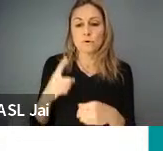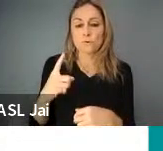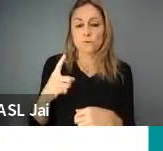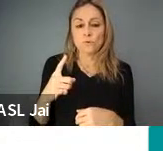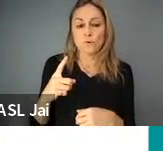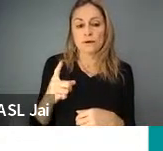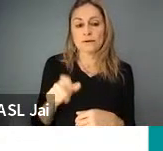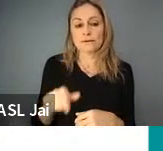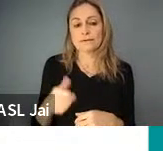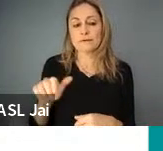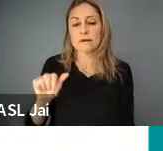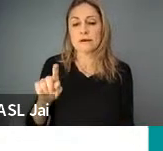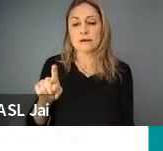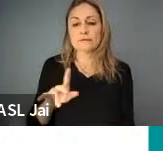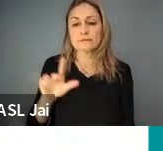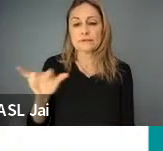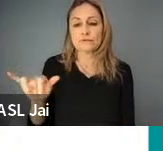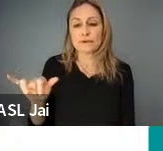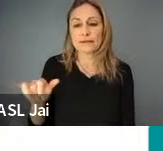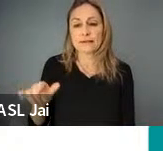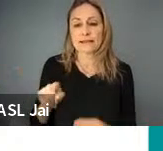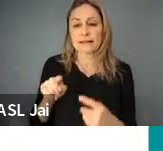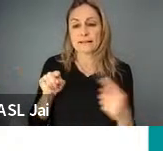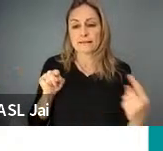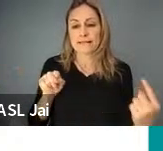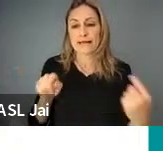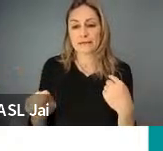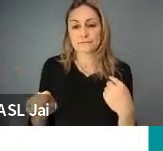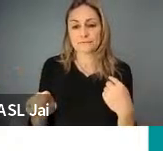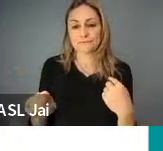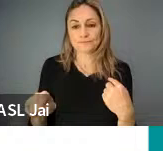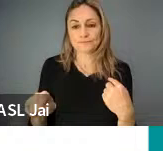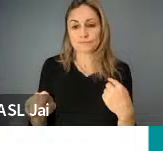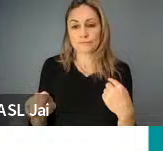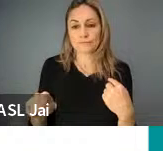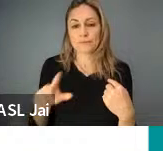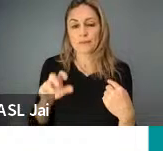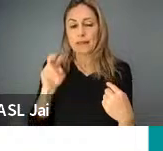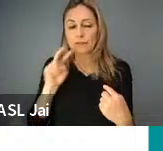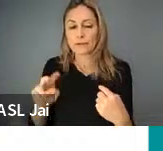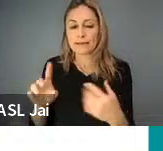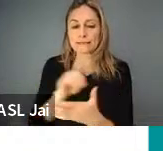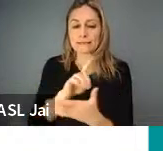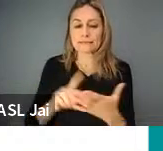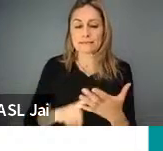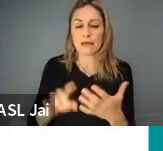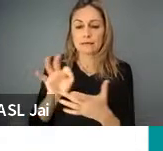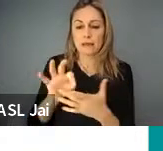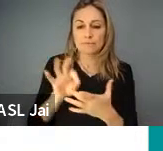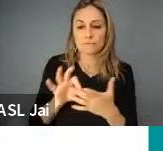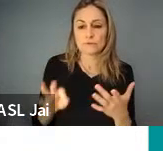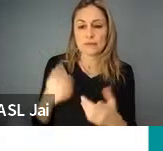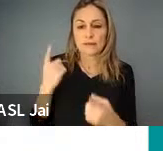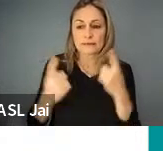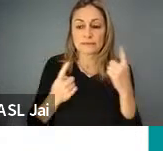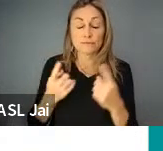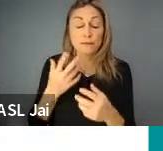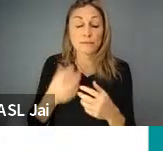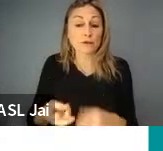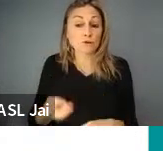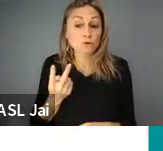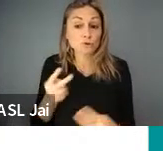auxiliary lane in each direction, and also looking at a design option that considers adding 2 auxiliary